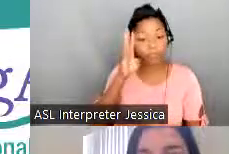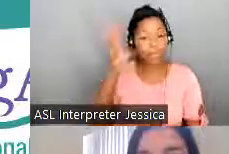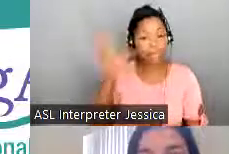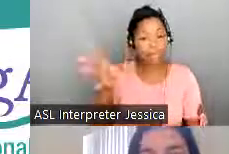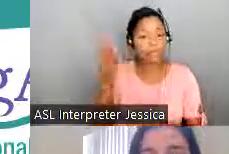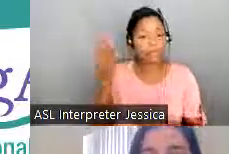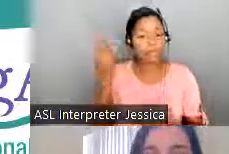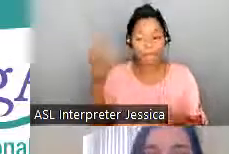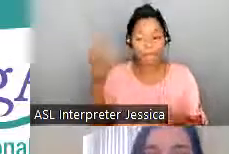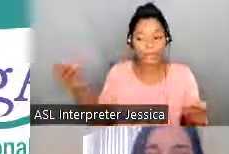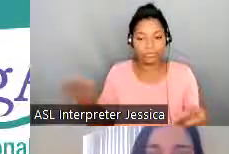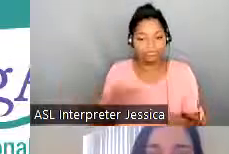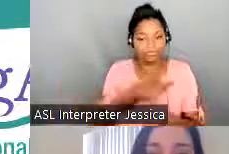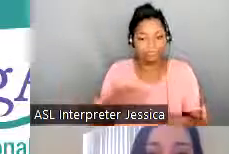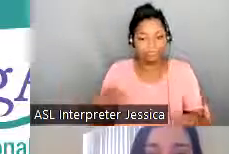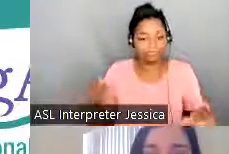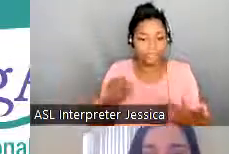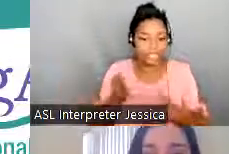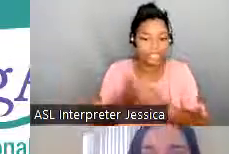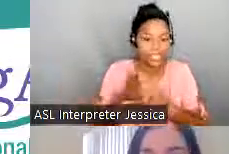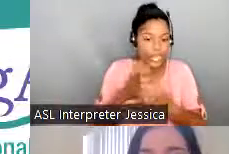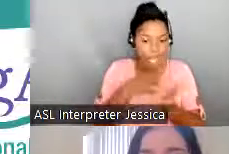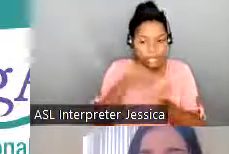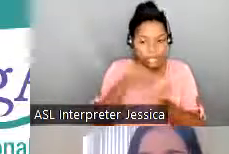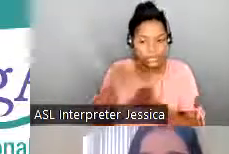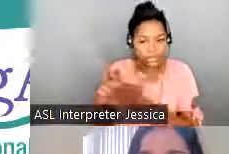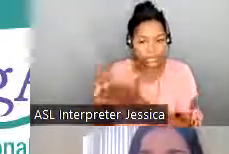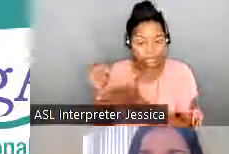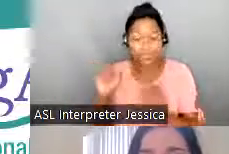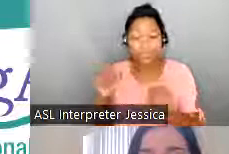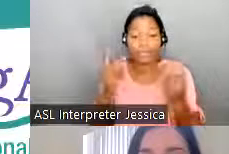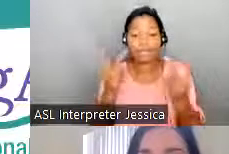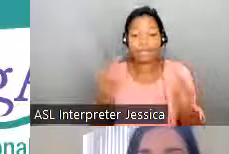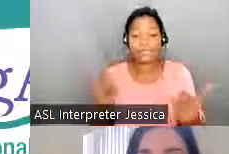shared learning and replication. You can visit